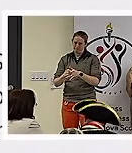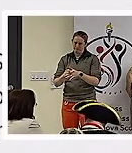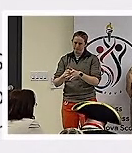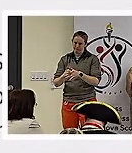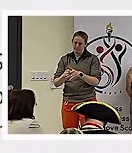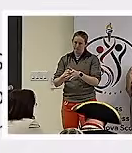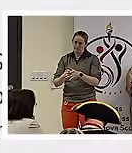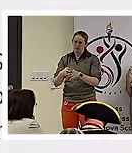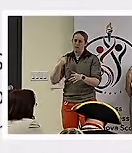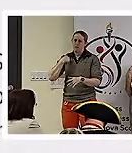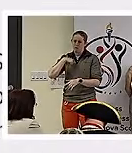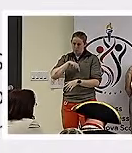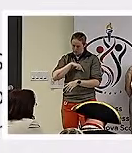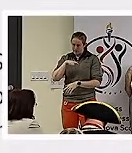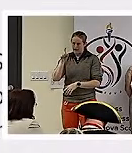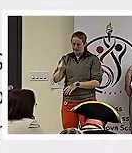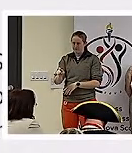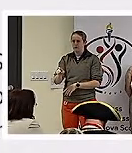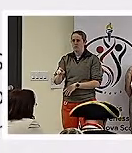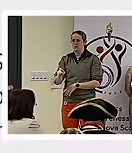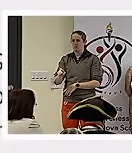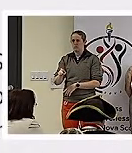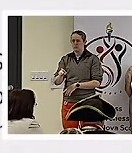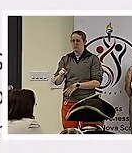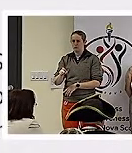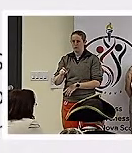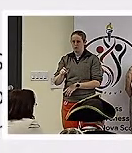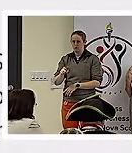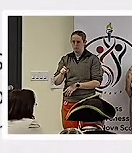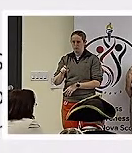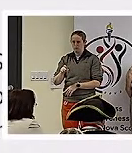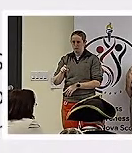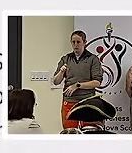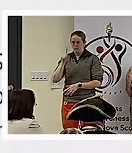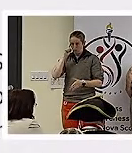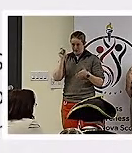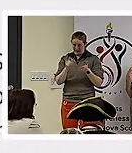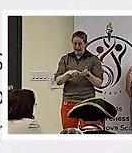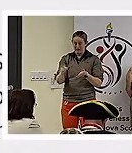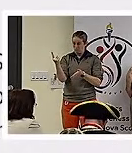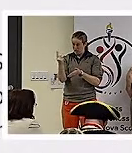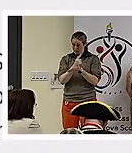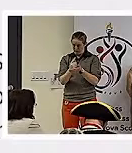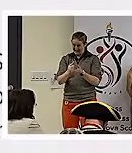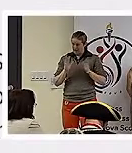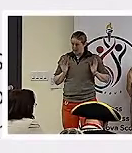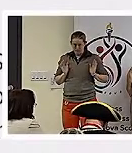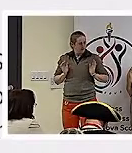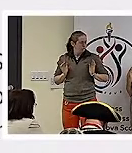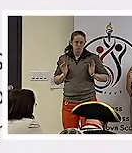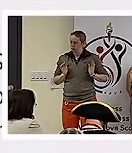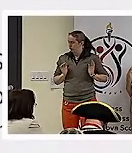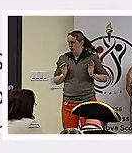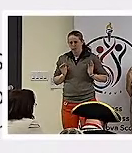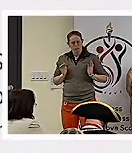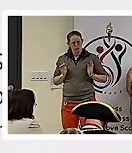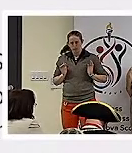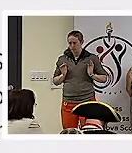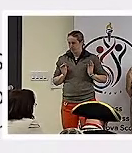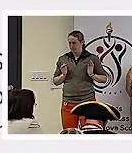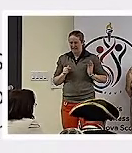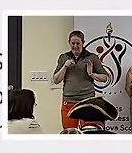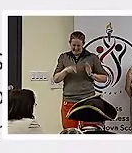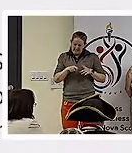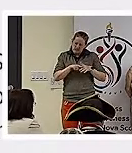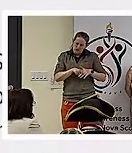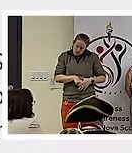really realize that it just doesn't end with this week. It champions the start